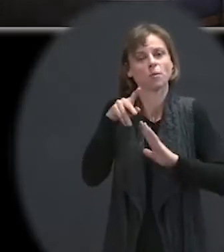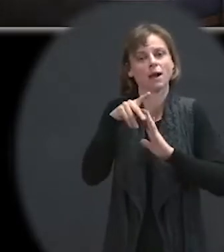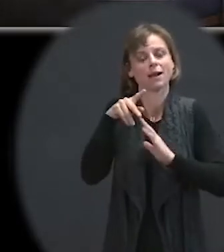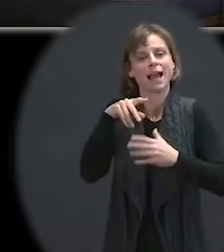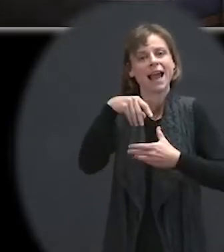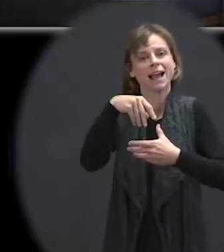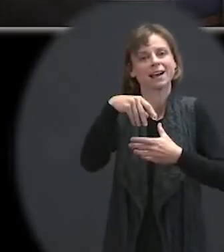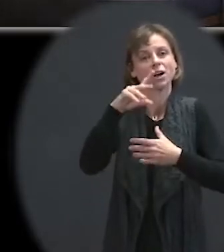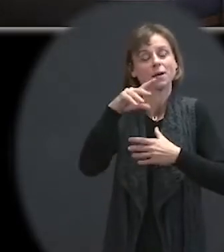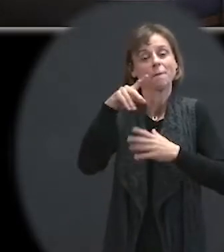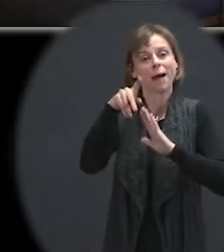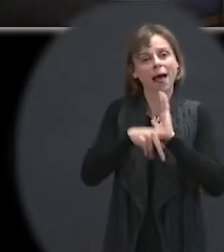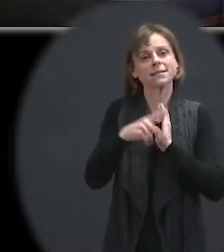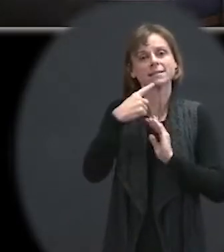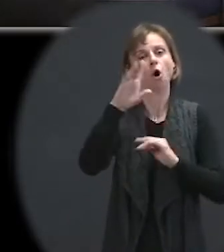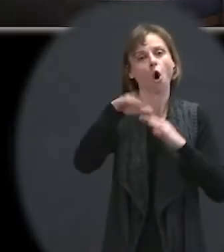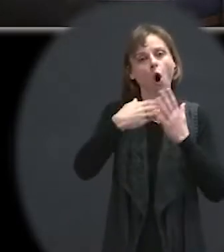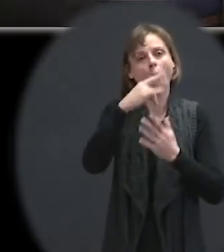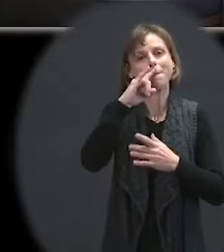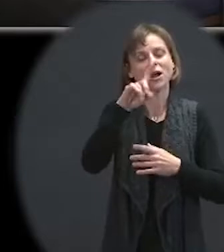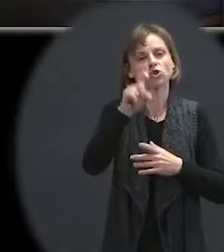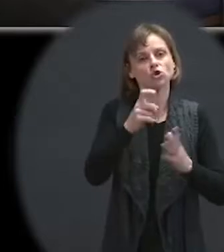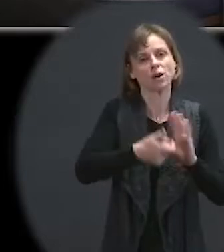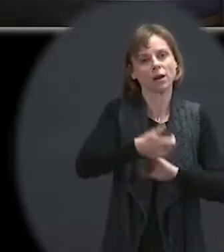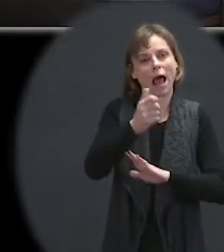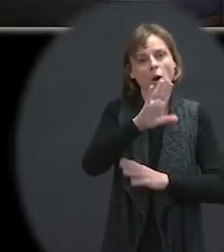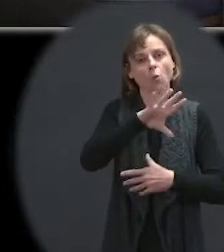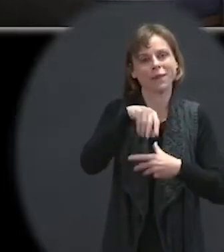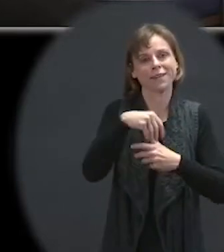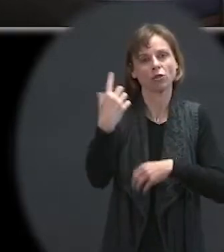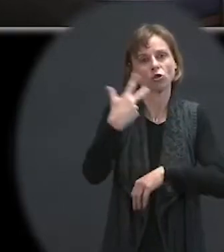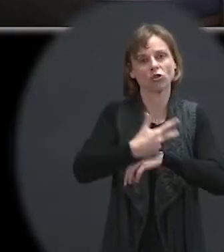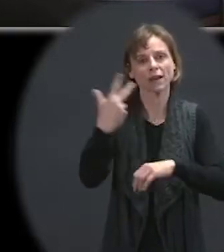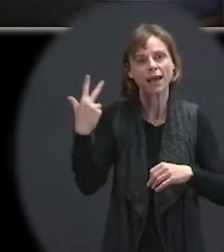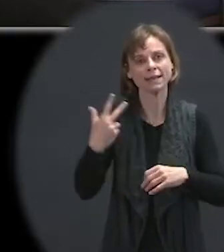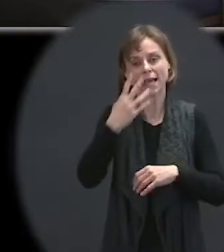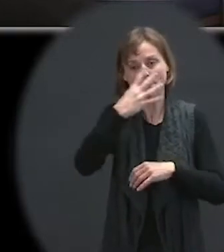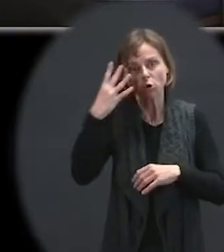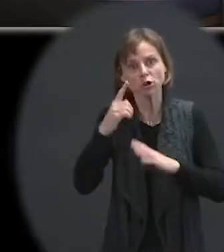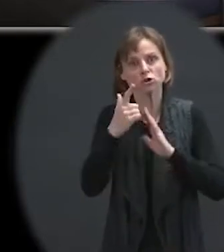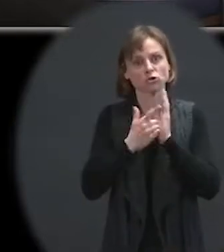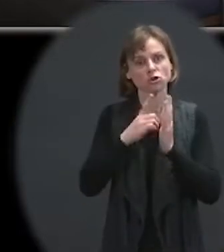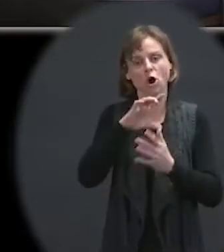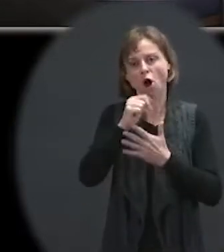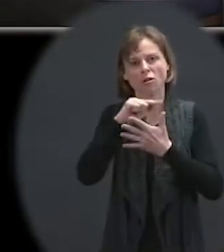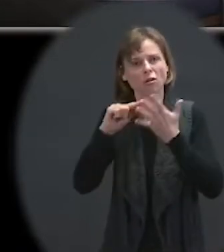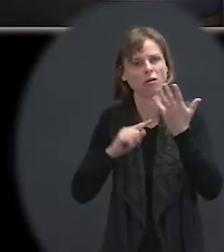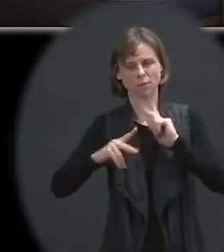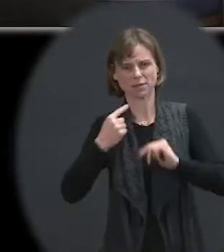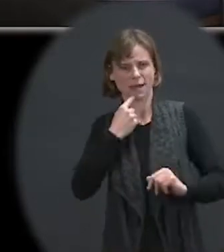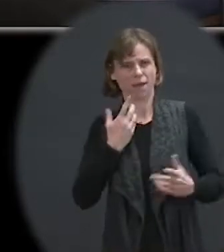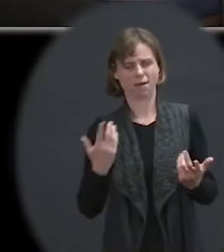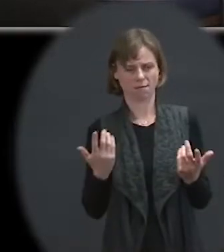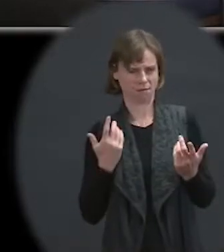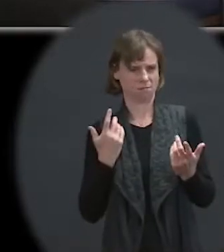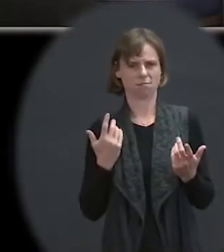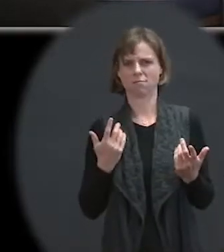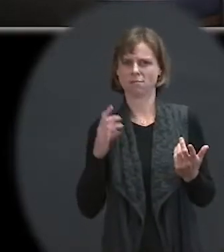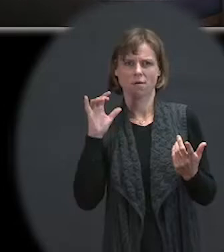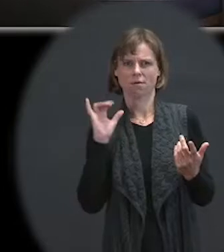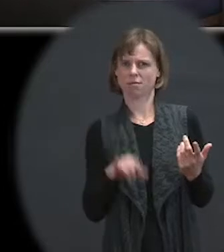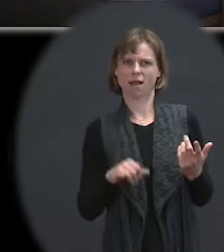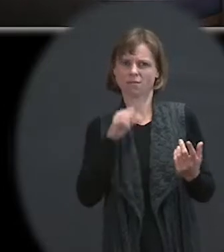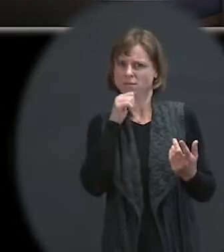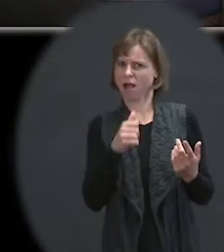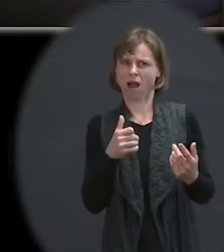all minors should get out within 3 days. Immigration attorneys that work with these kids, advocates, seeing all of this and saying, this isn't that much better